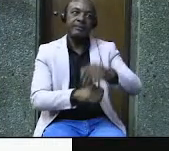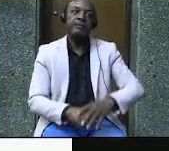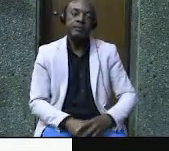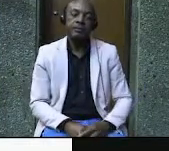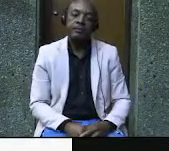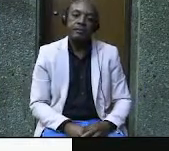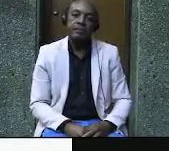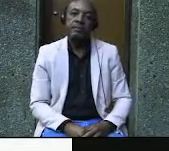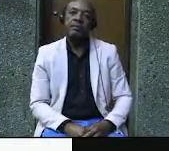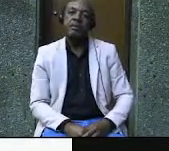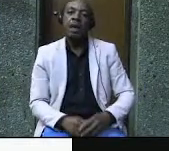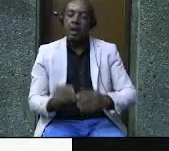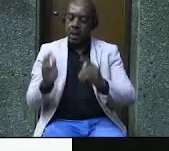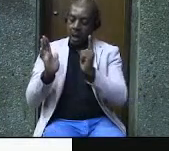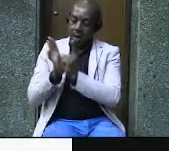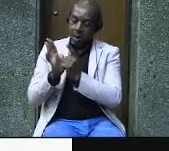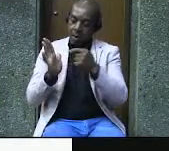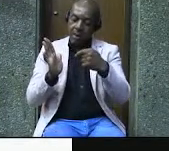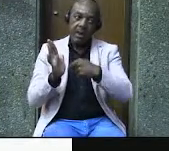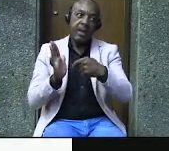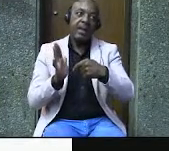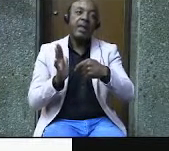Expropriation Act of